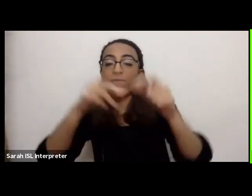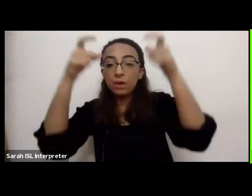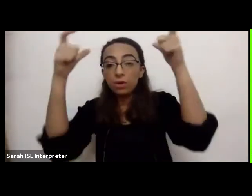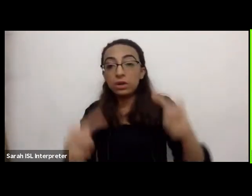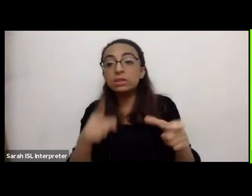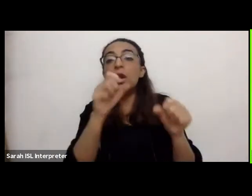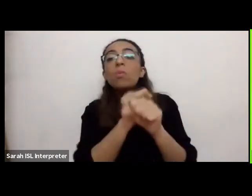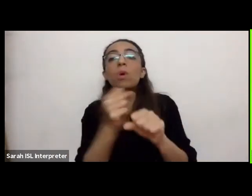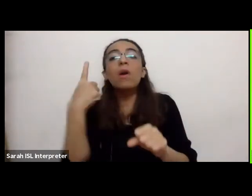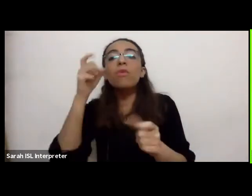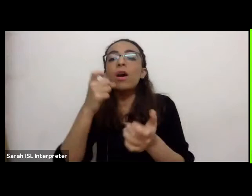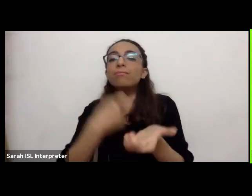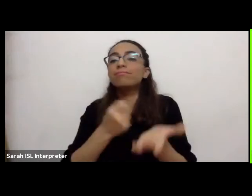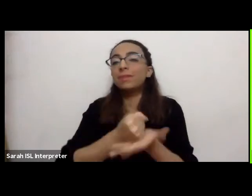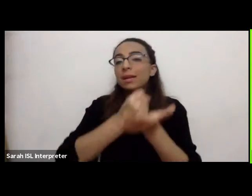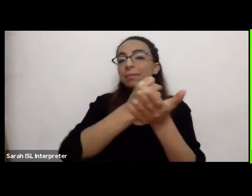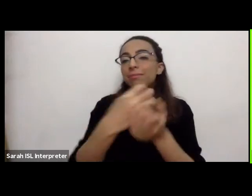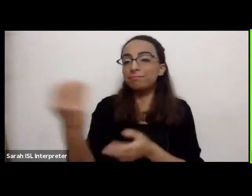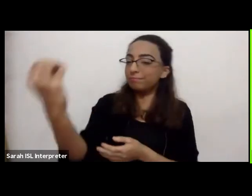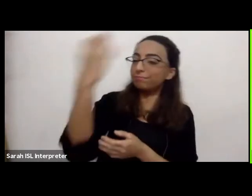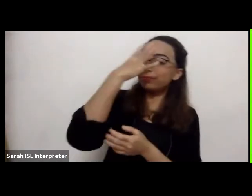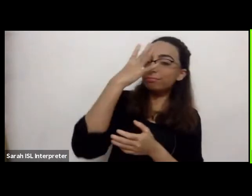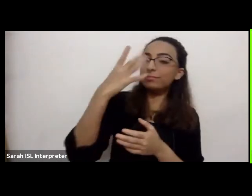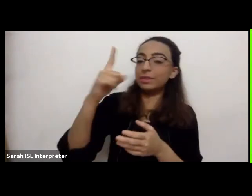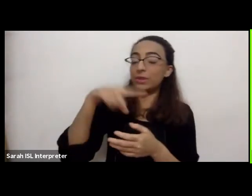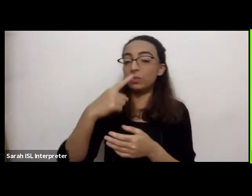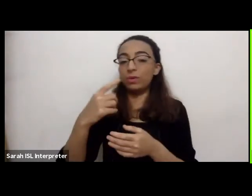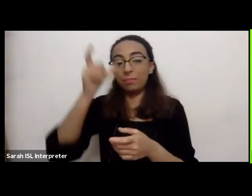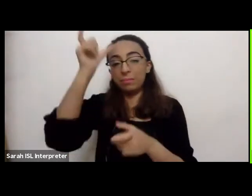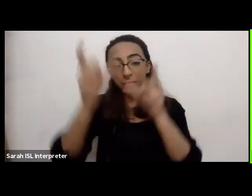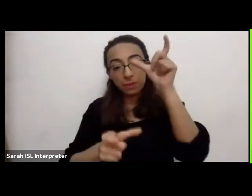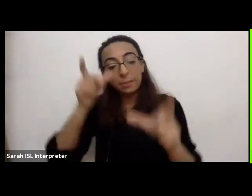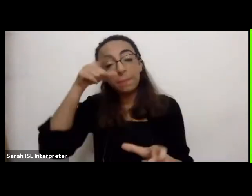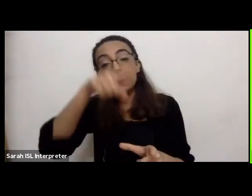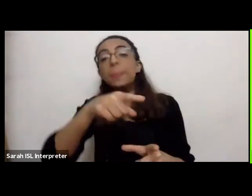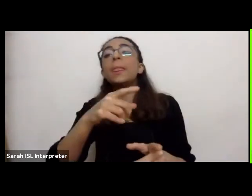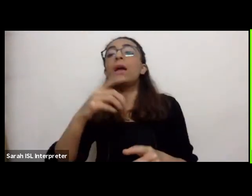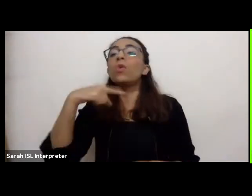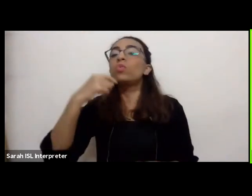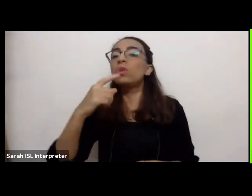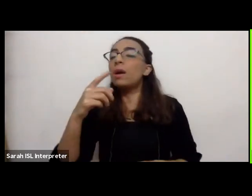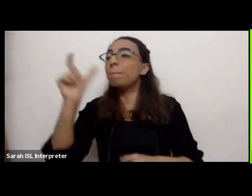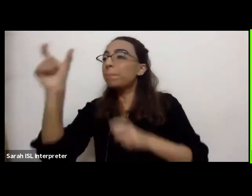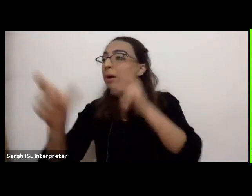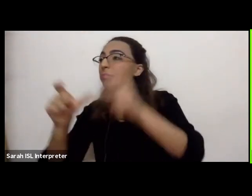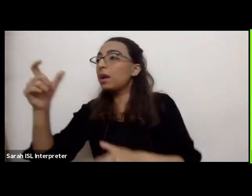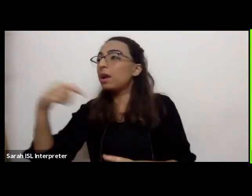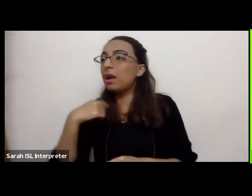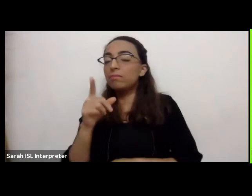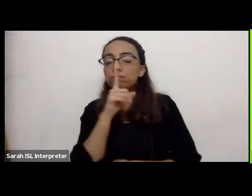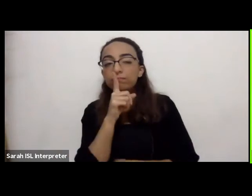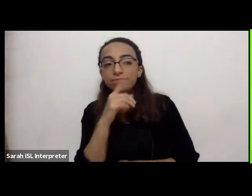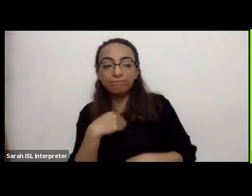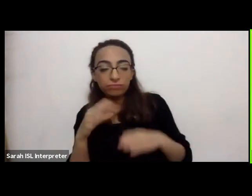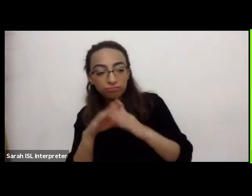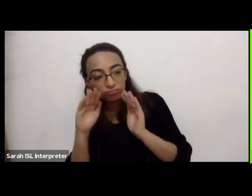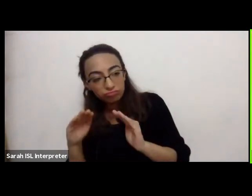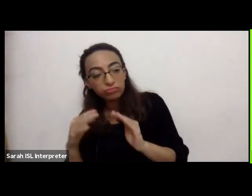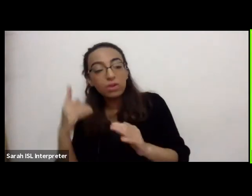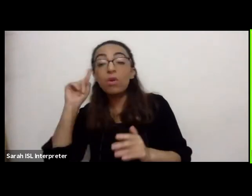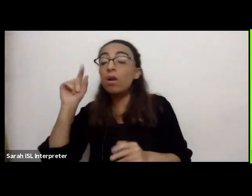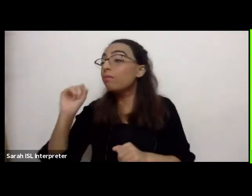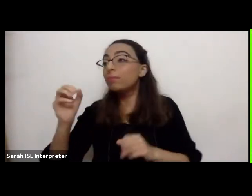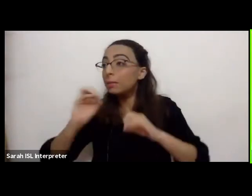acid attack survivors. Chao Foundation raised the unheard voices of acid attack survivors through